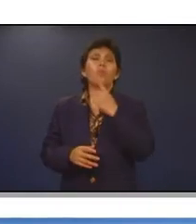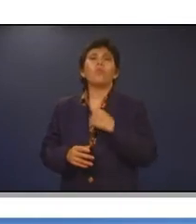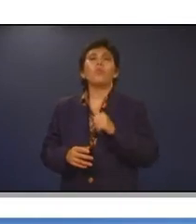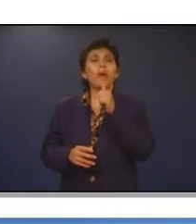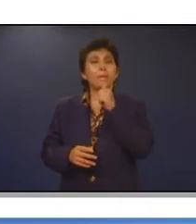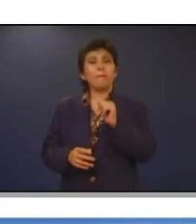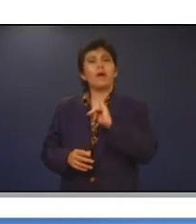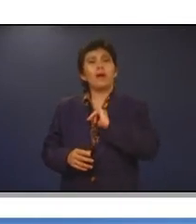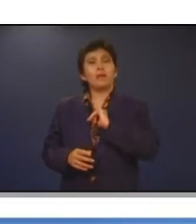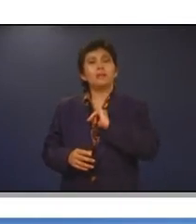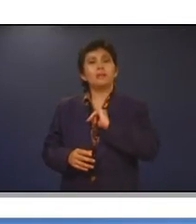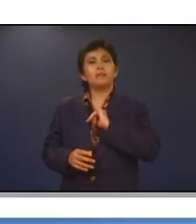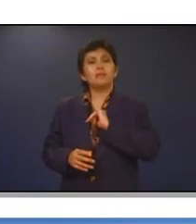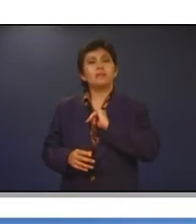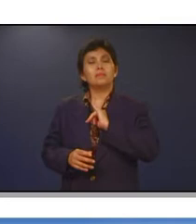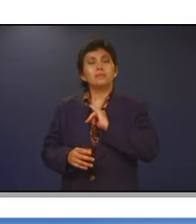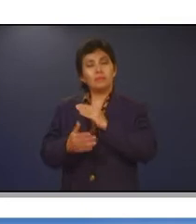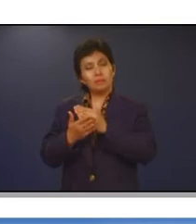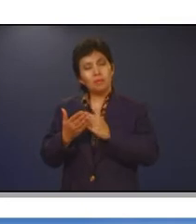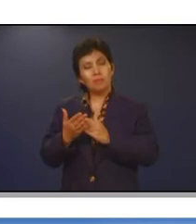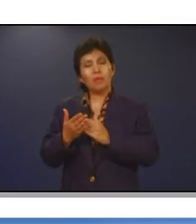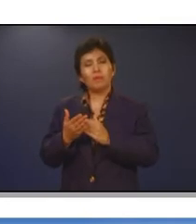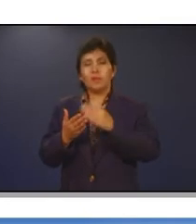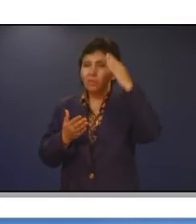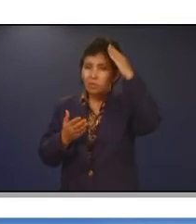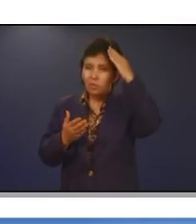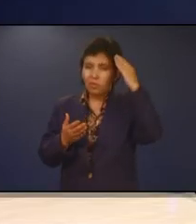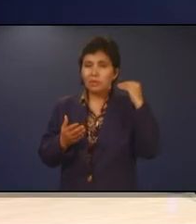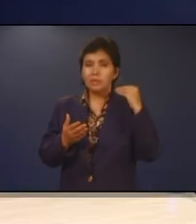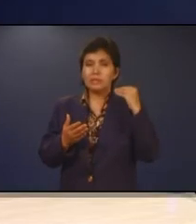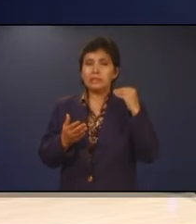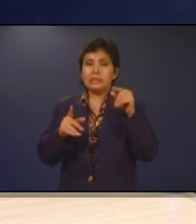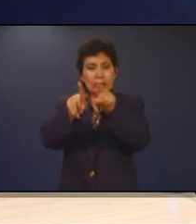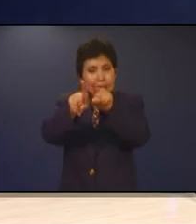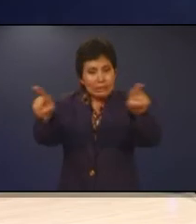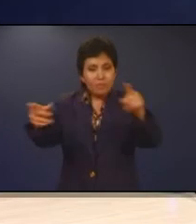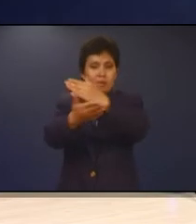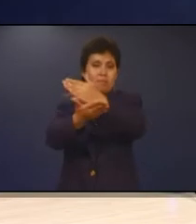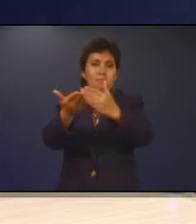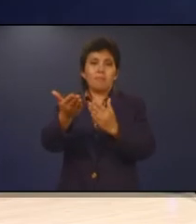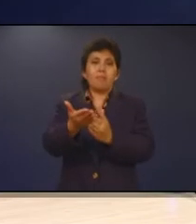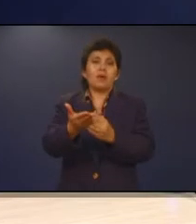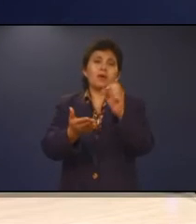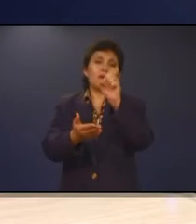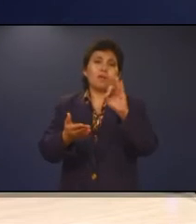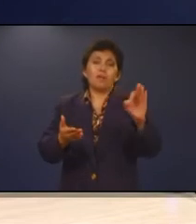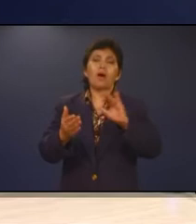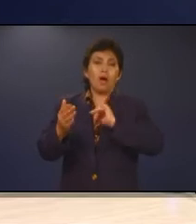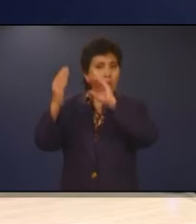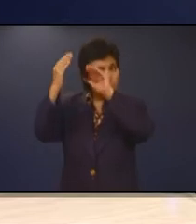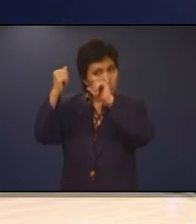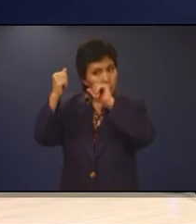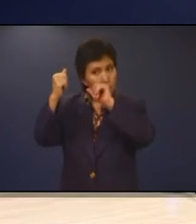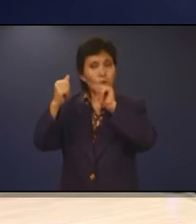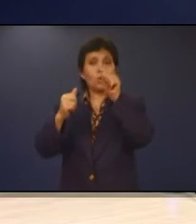Now, who am I? These are some of the self-knowledge. There are different parts of self. So as we go through,